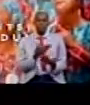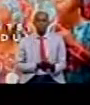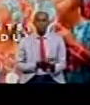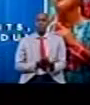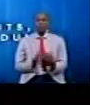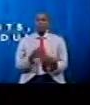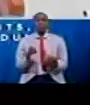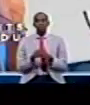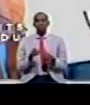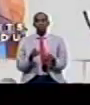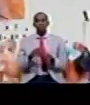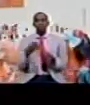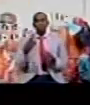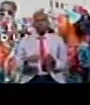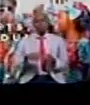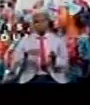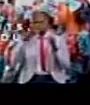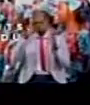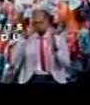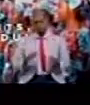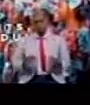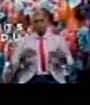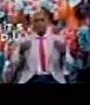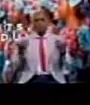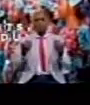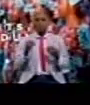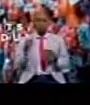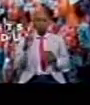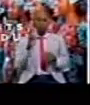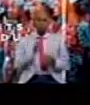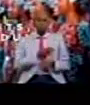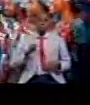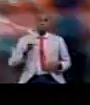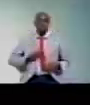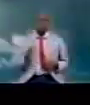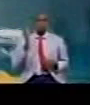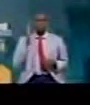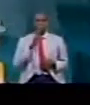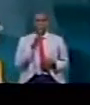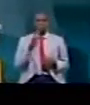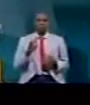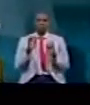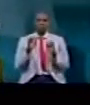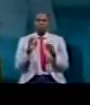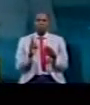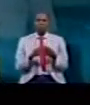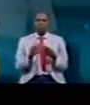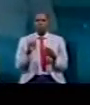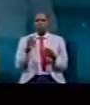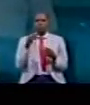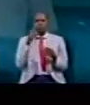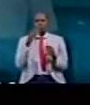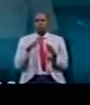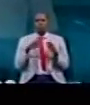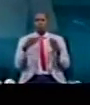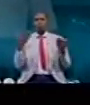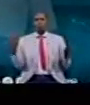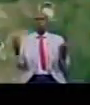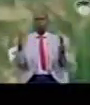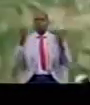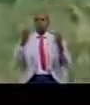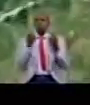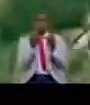are supporting, that make us the full one. Oh Lord, God, we pray that anyone that has not been supportive to the